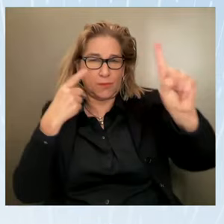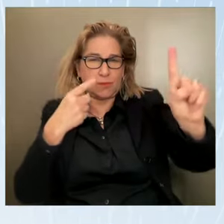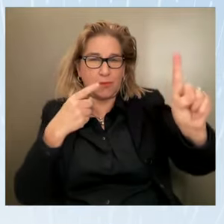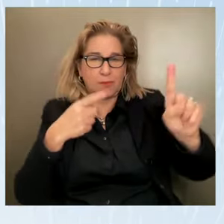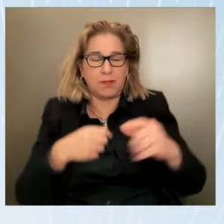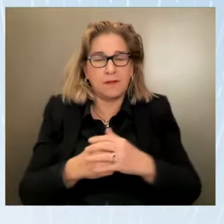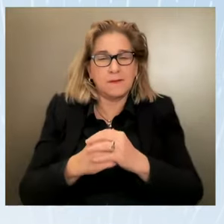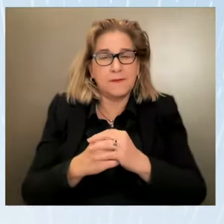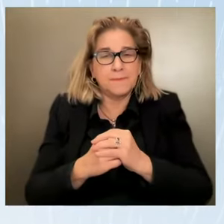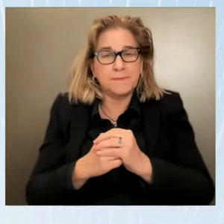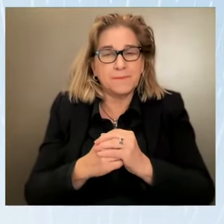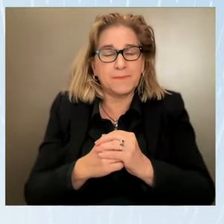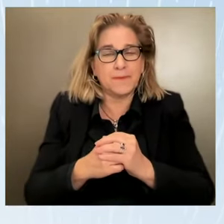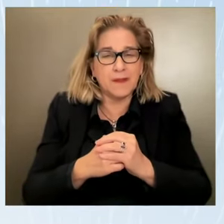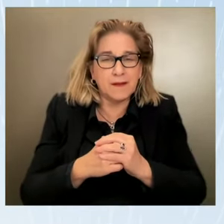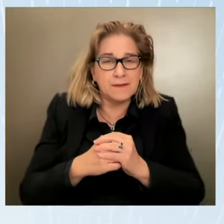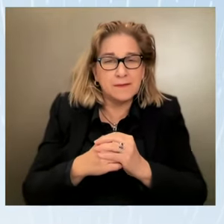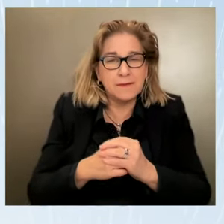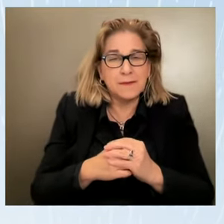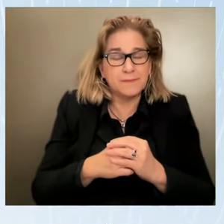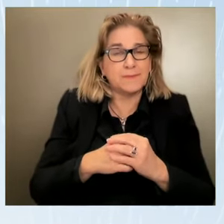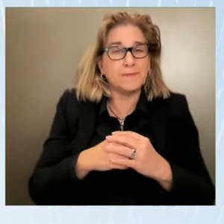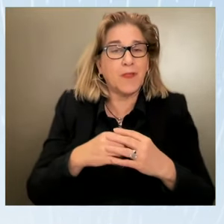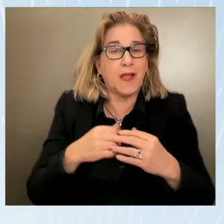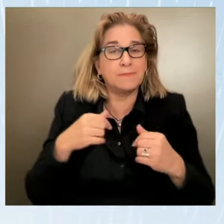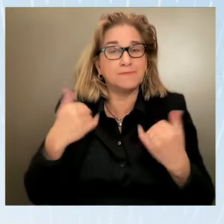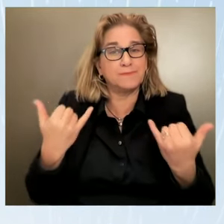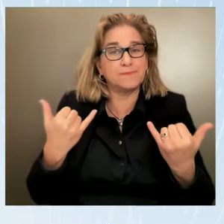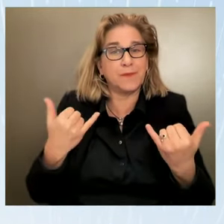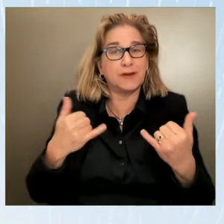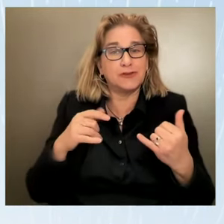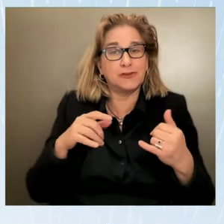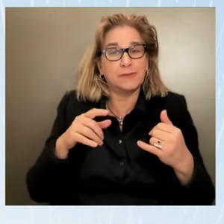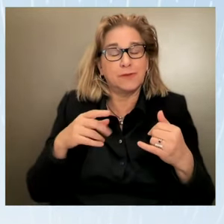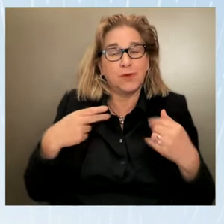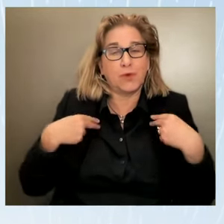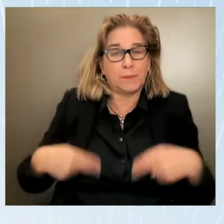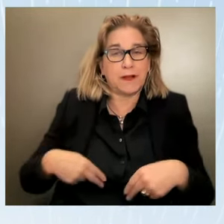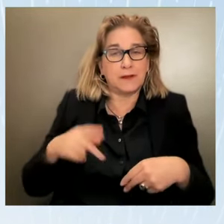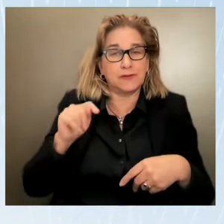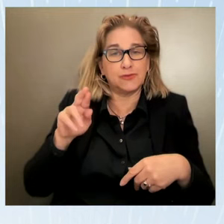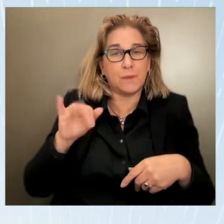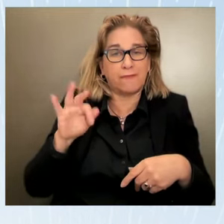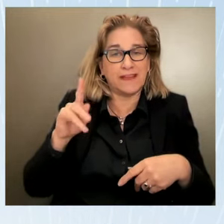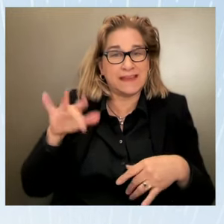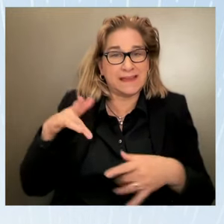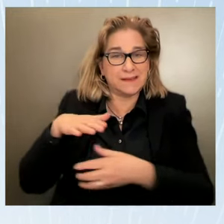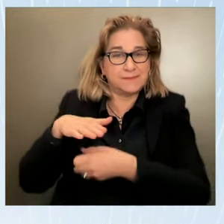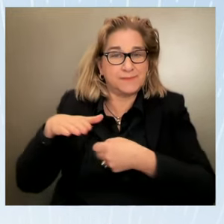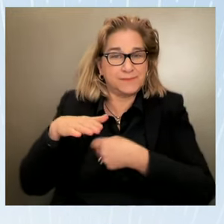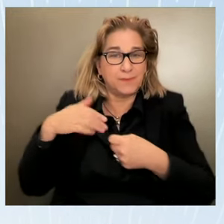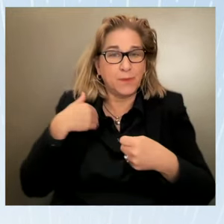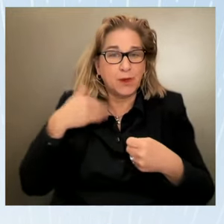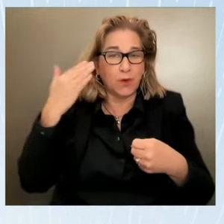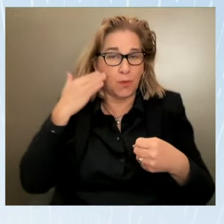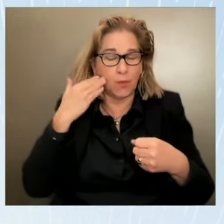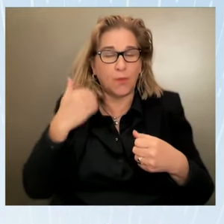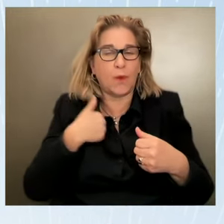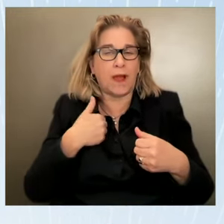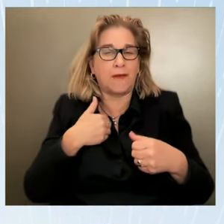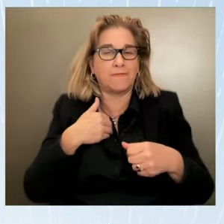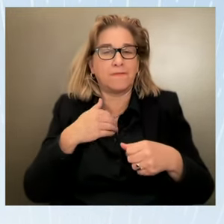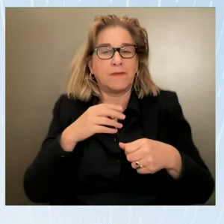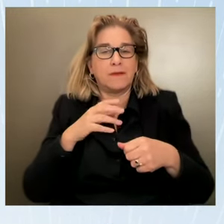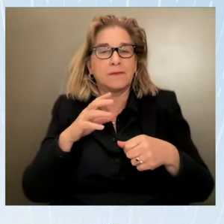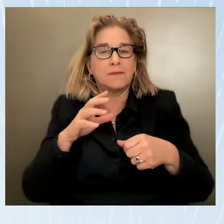First, as you know, we launched the National Action Plan to combat human trafficking. Departments and agencies, including many around this